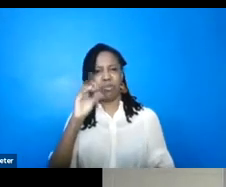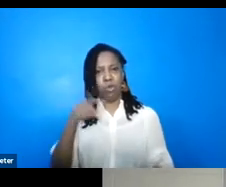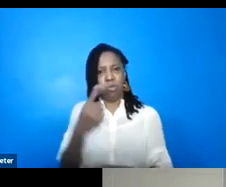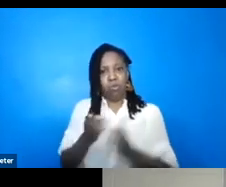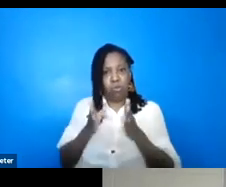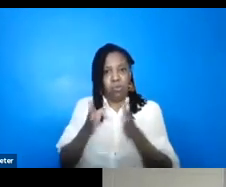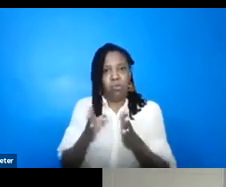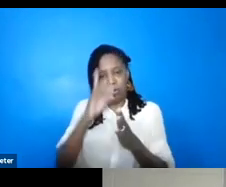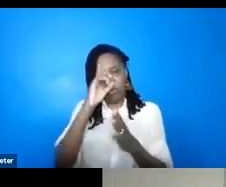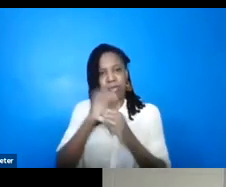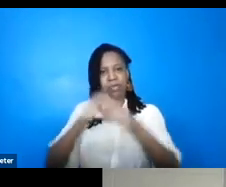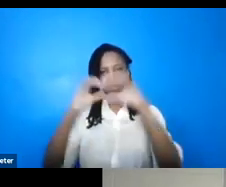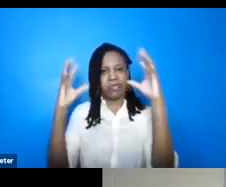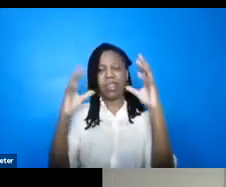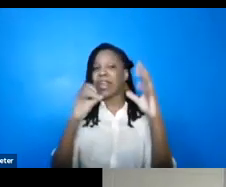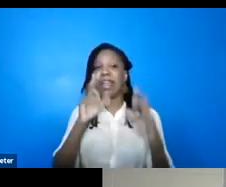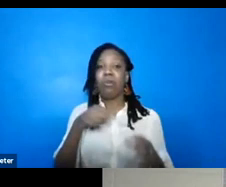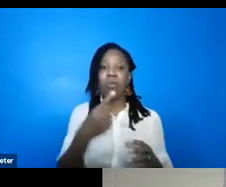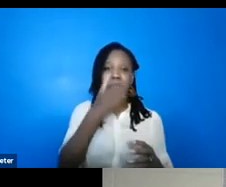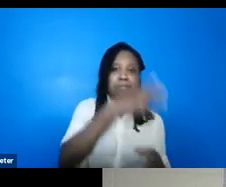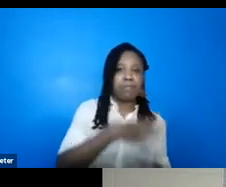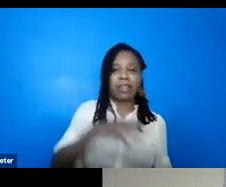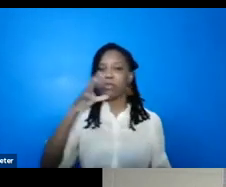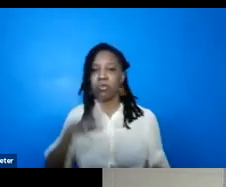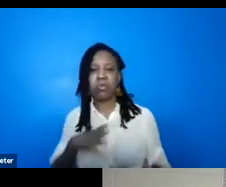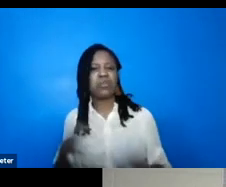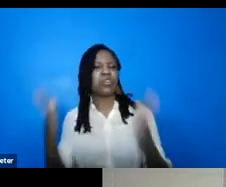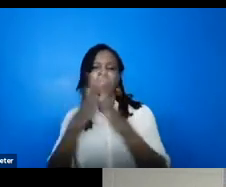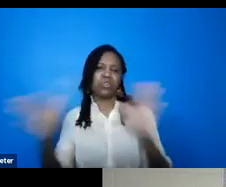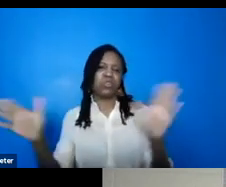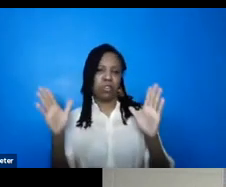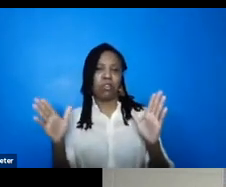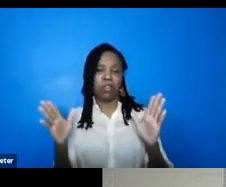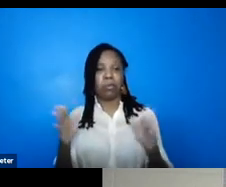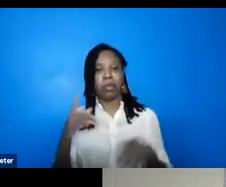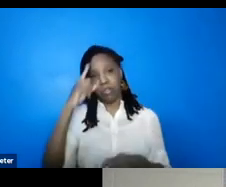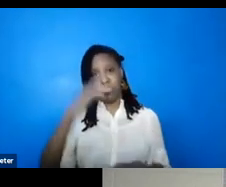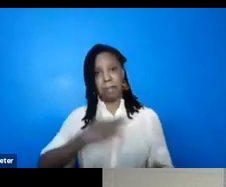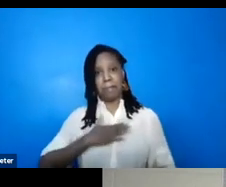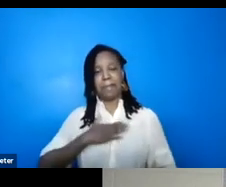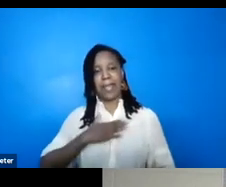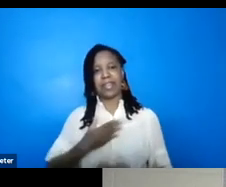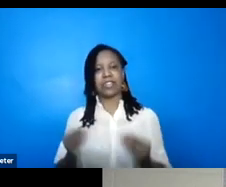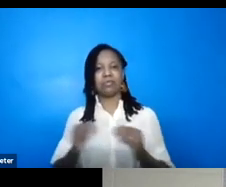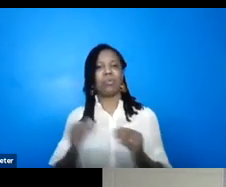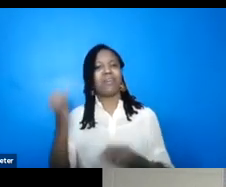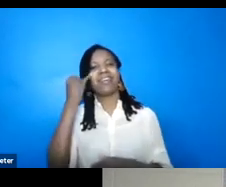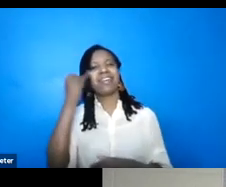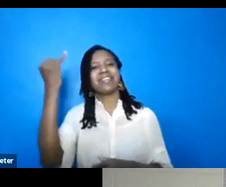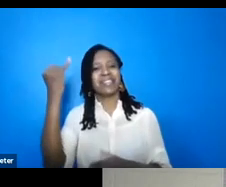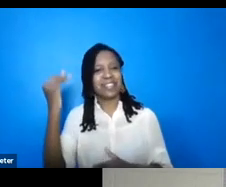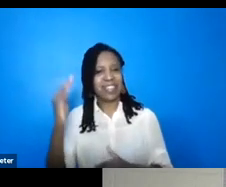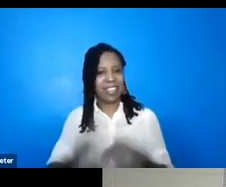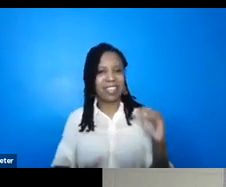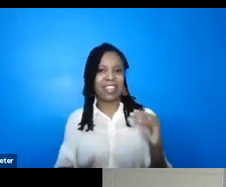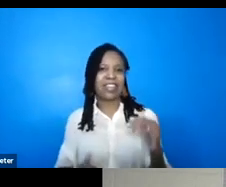women, but in overall. But to be honest, in my practice, that's a little bit more hypothetical than something I can